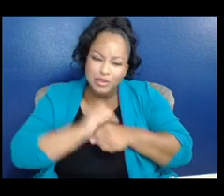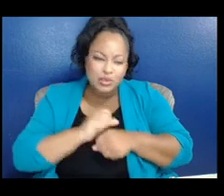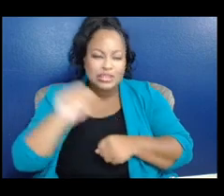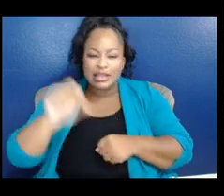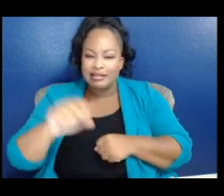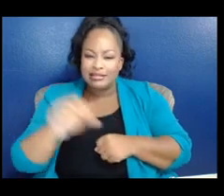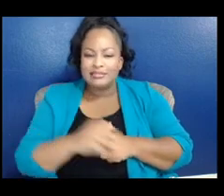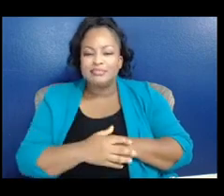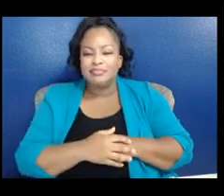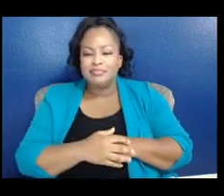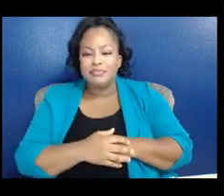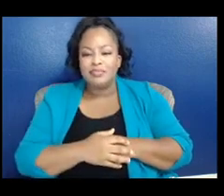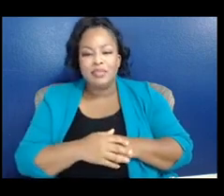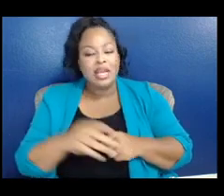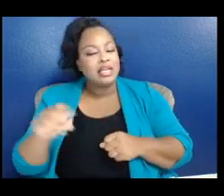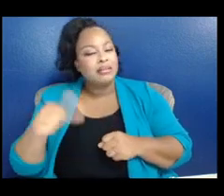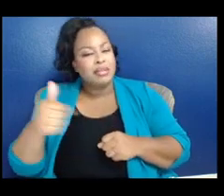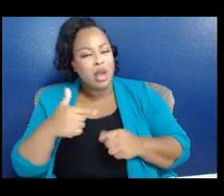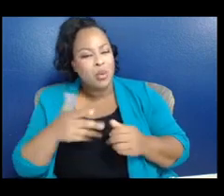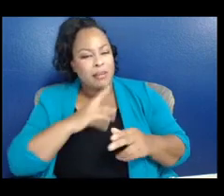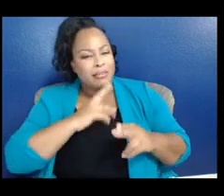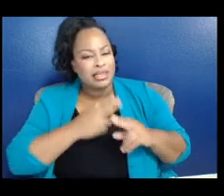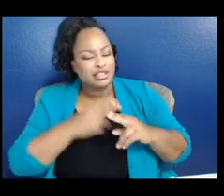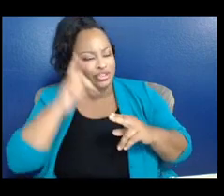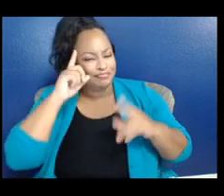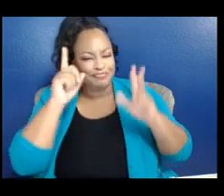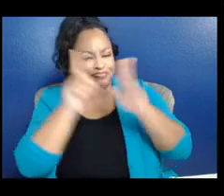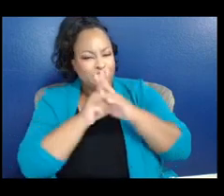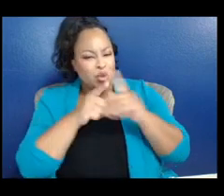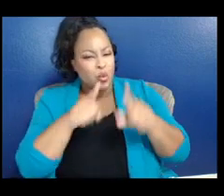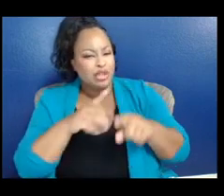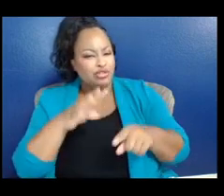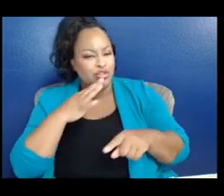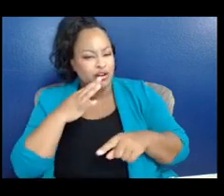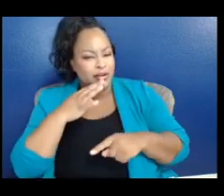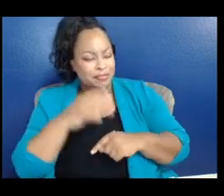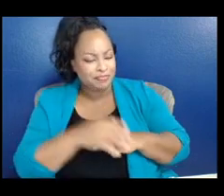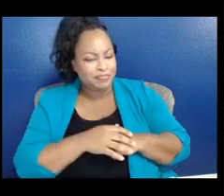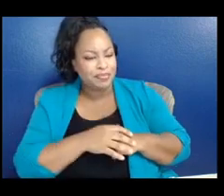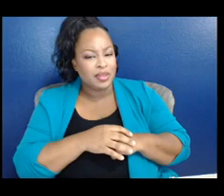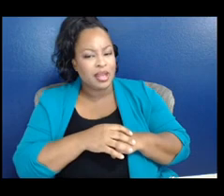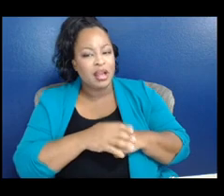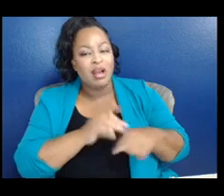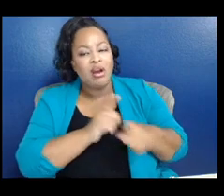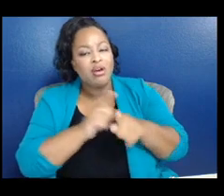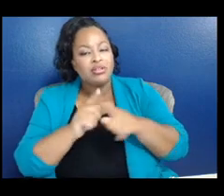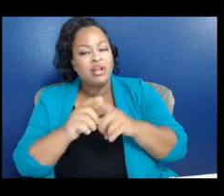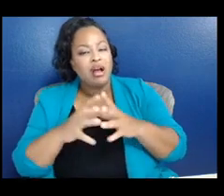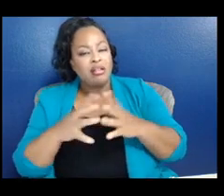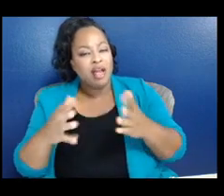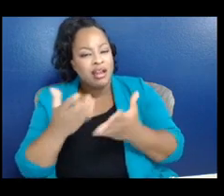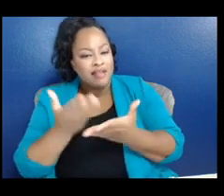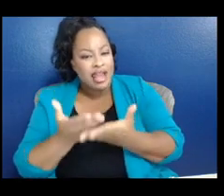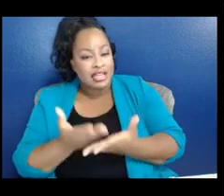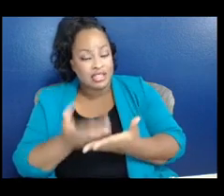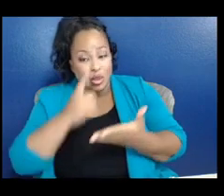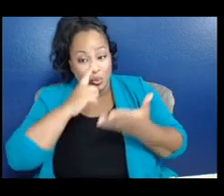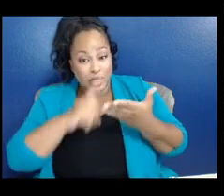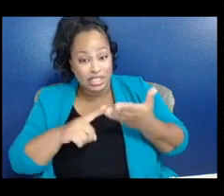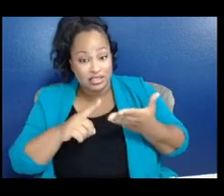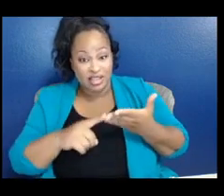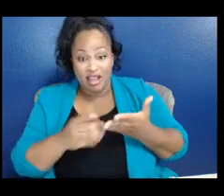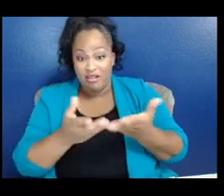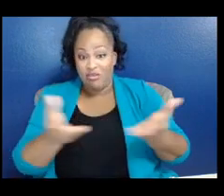So absolutely. There was something I also wanted to mention that just came to mind as you were talking there, is that also a lot of the evidence and the research that's out there right